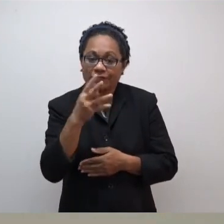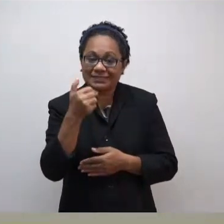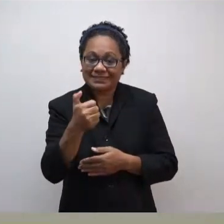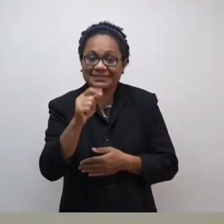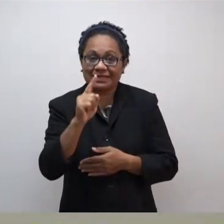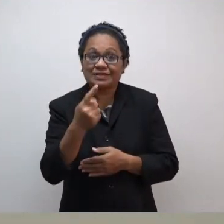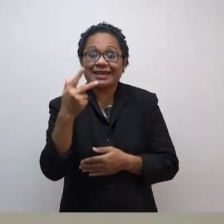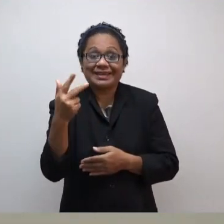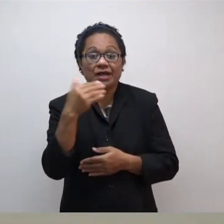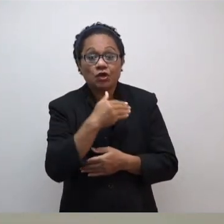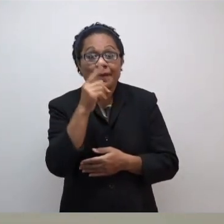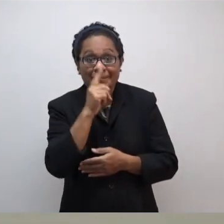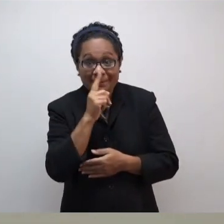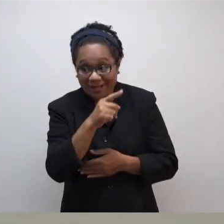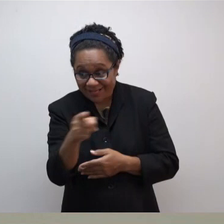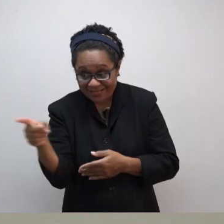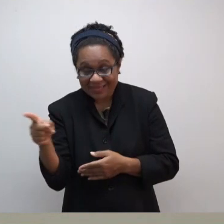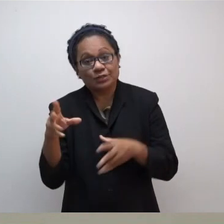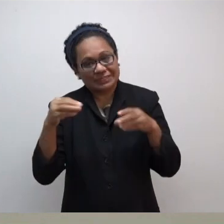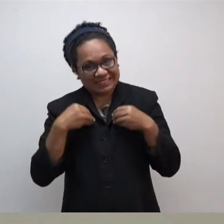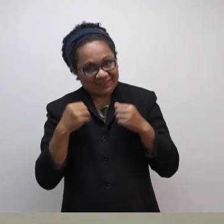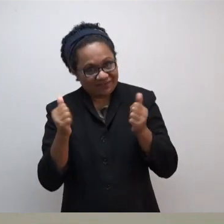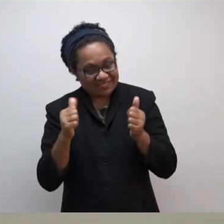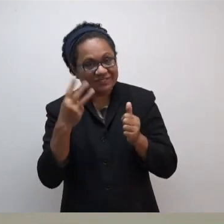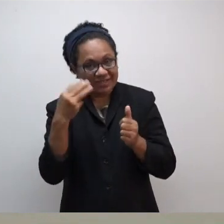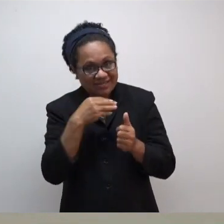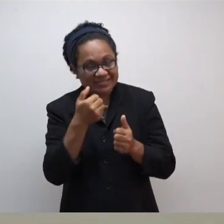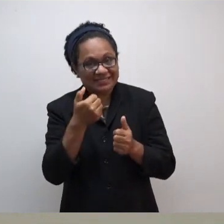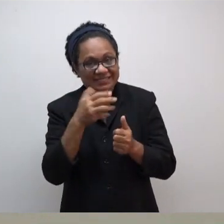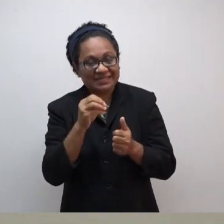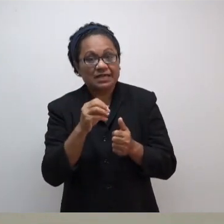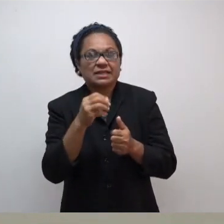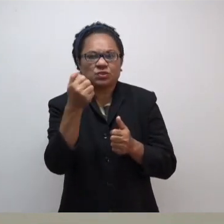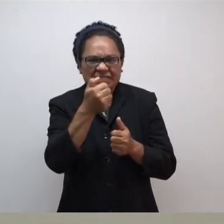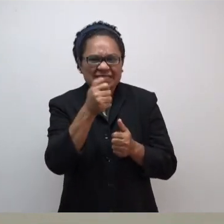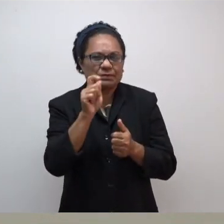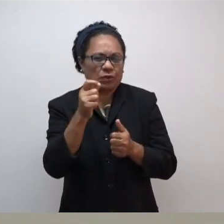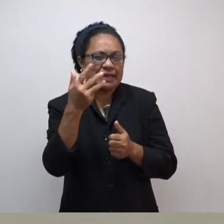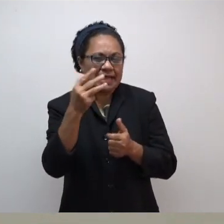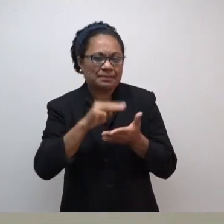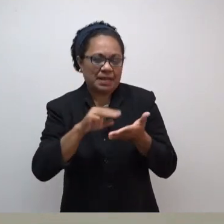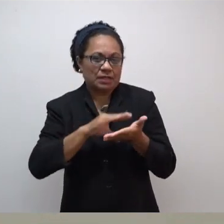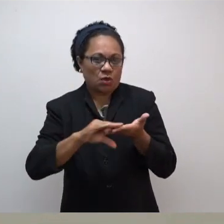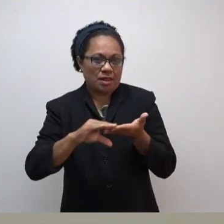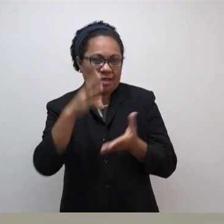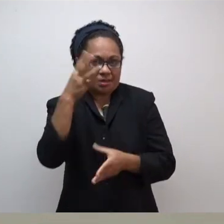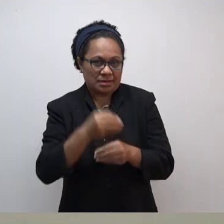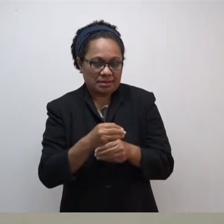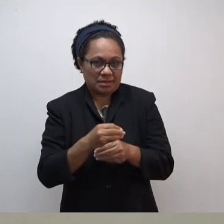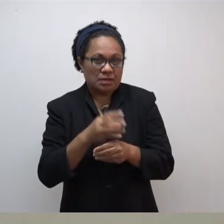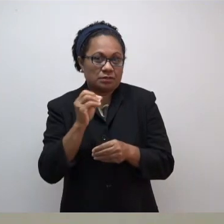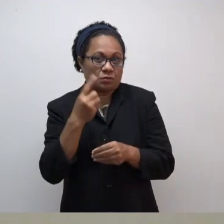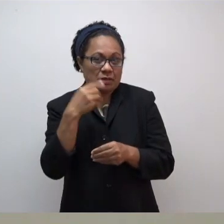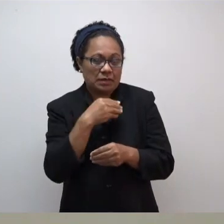Fijians have actually received the $360, which equates to $16.9 million. So it's slightly over $100